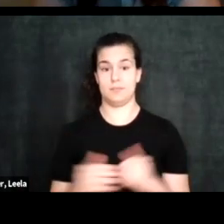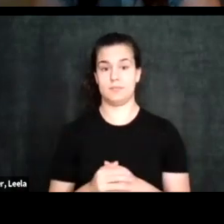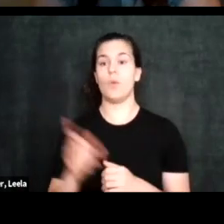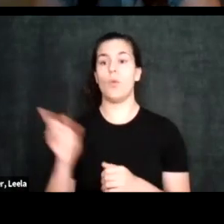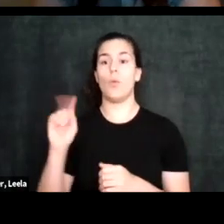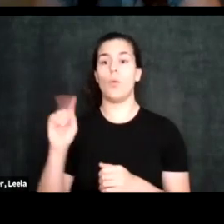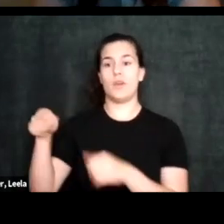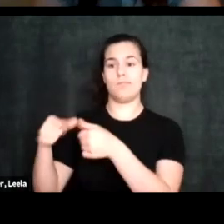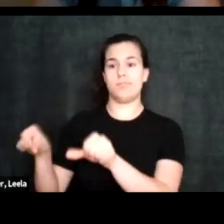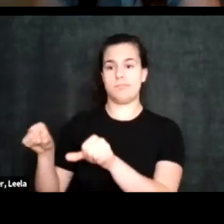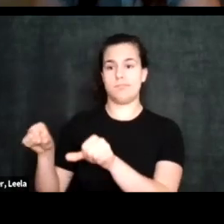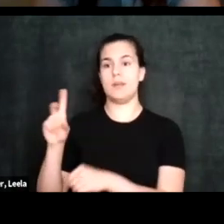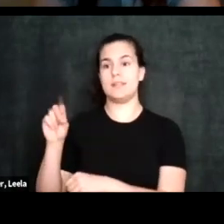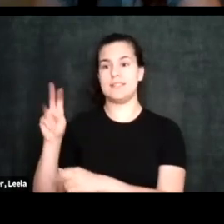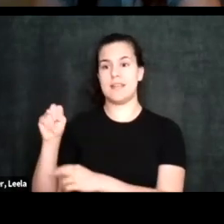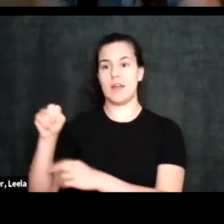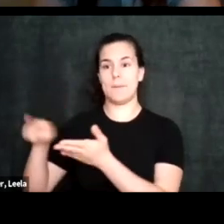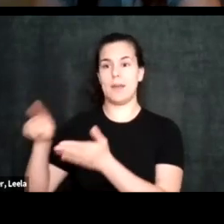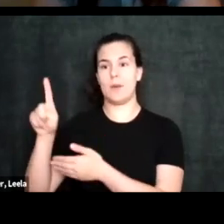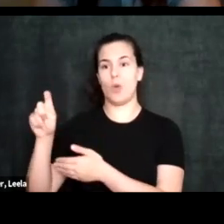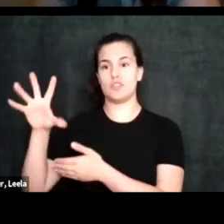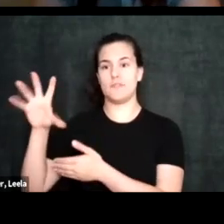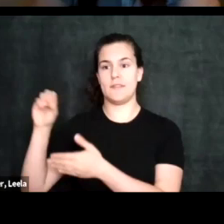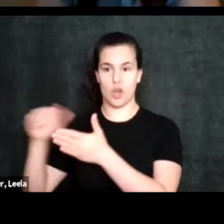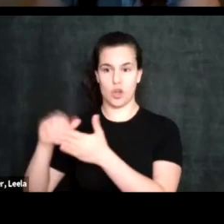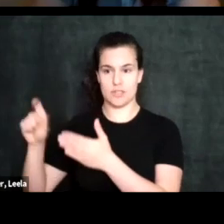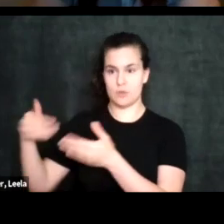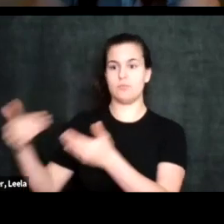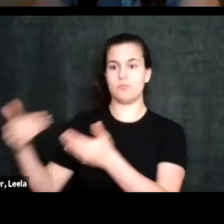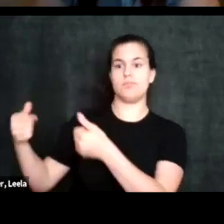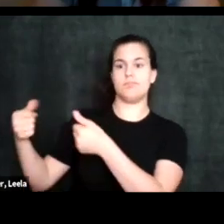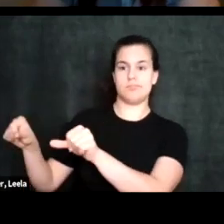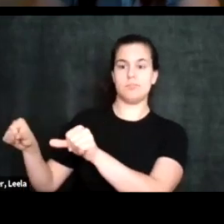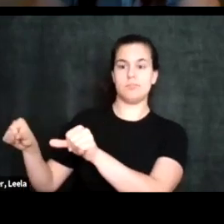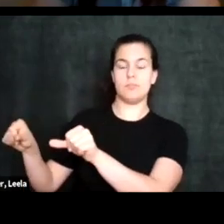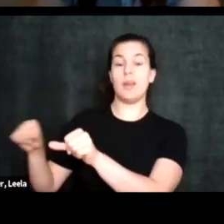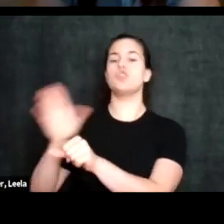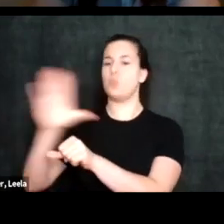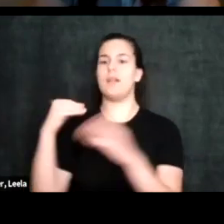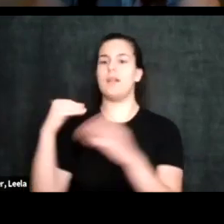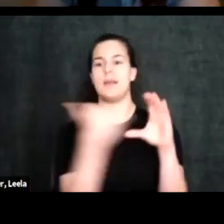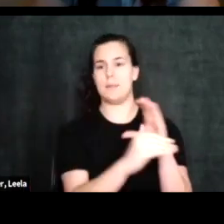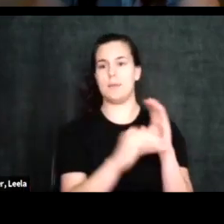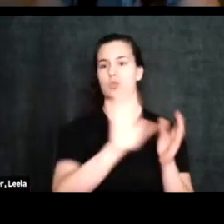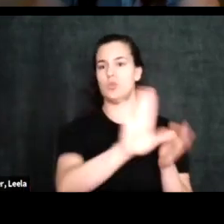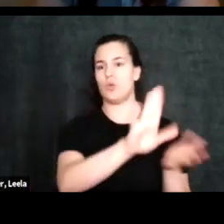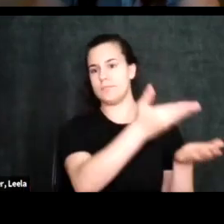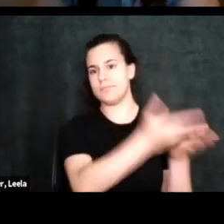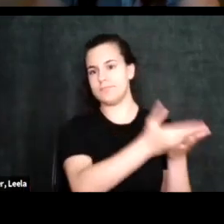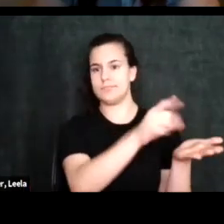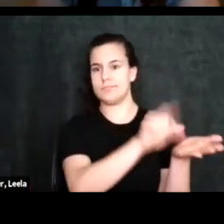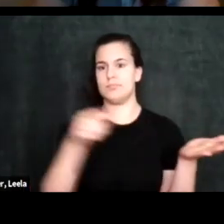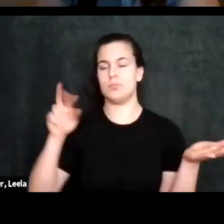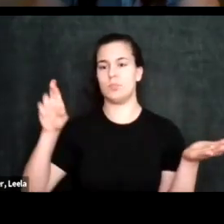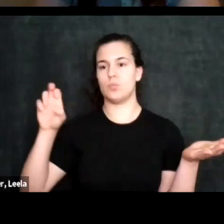It is $150. Once you pay, you'll receive a receipt in your email that has a receipt, and then you'll be able to